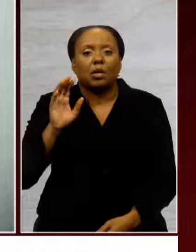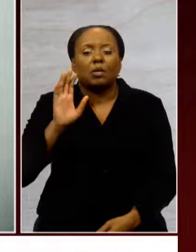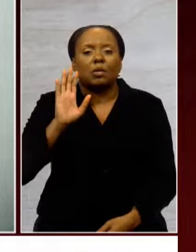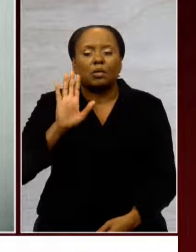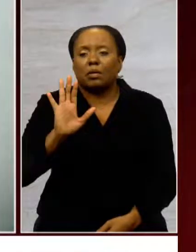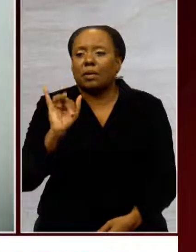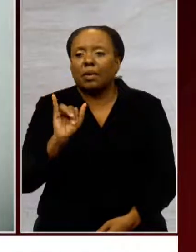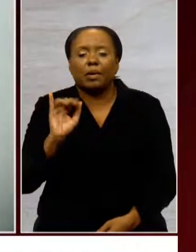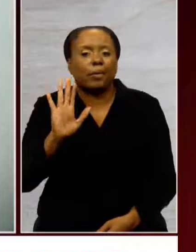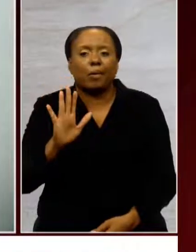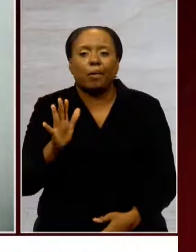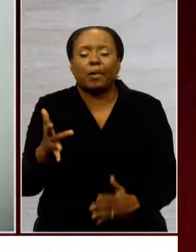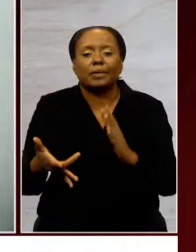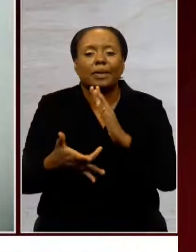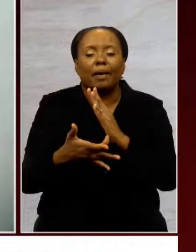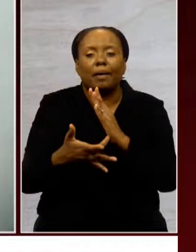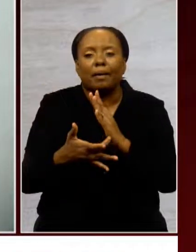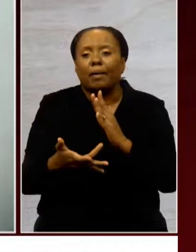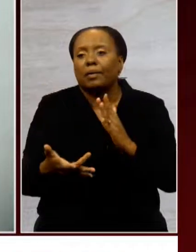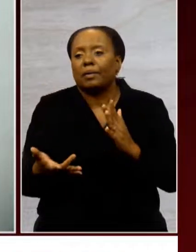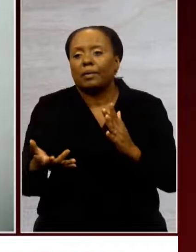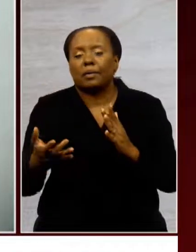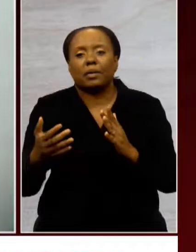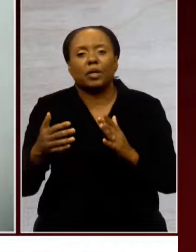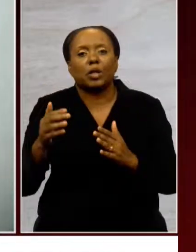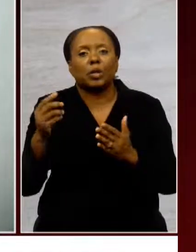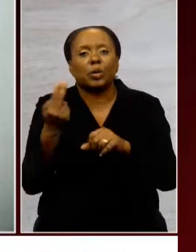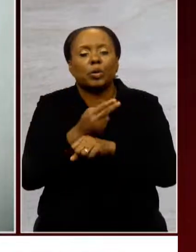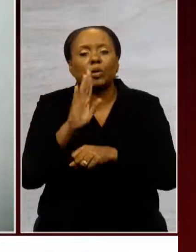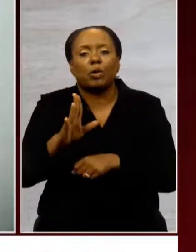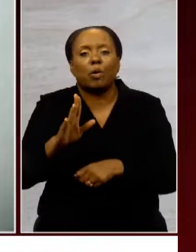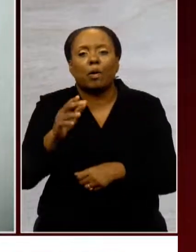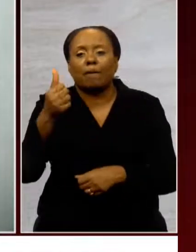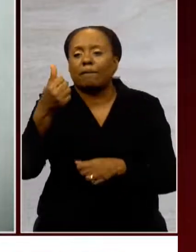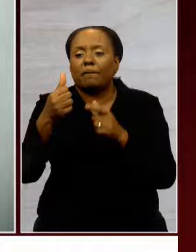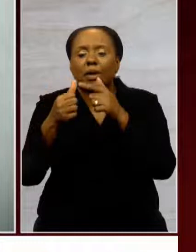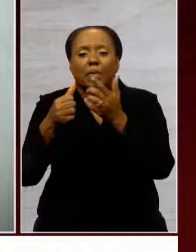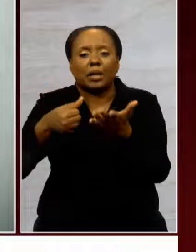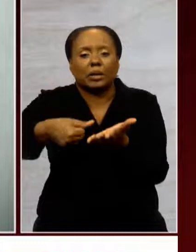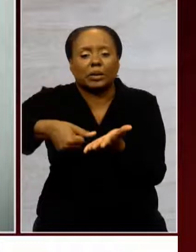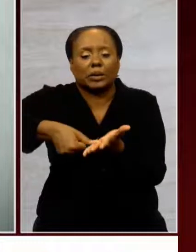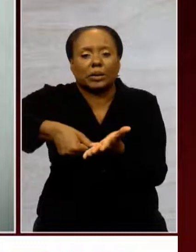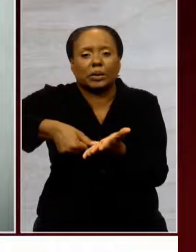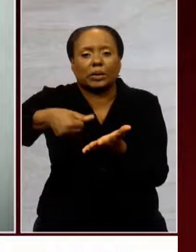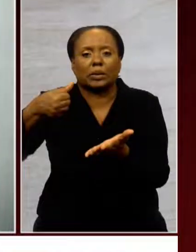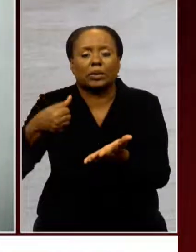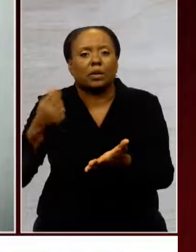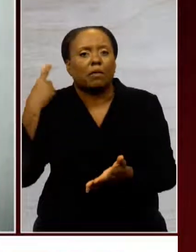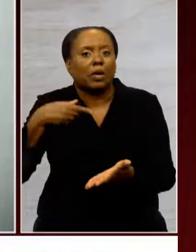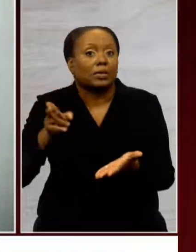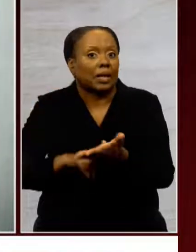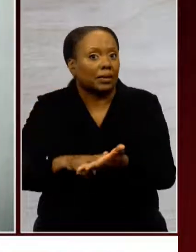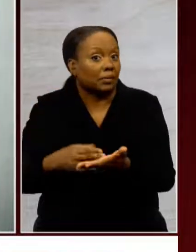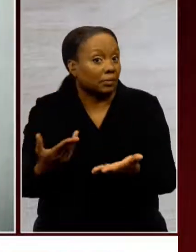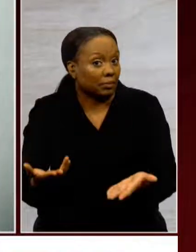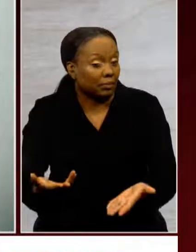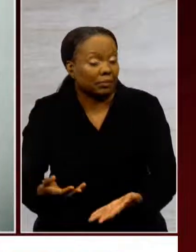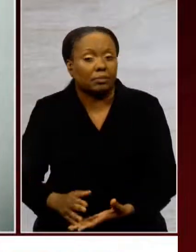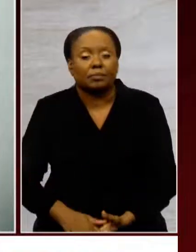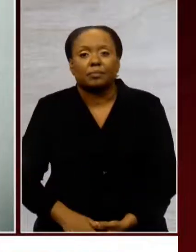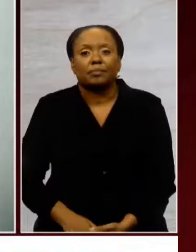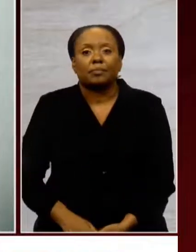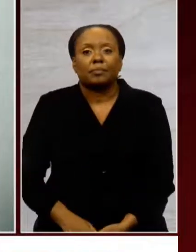fingerprints. That is an option you can use as well. Use persons' fingerprints as their signature for the bank. We have the